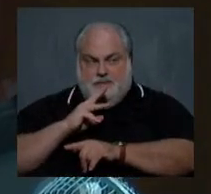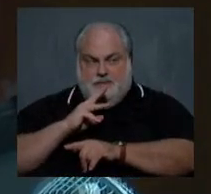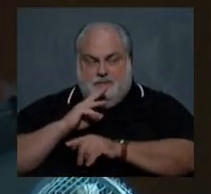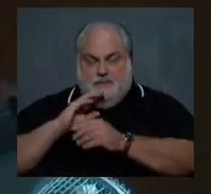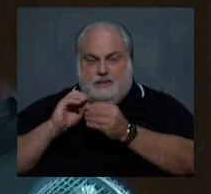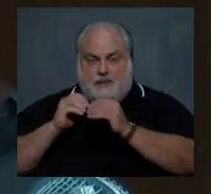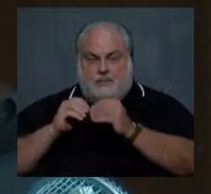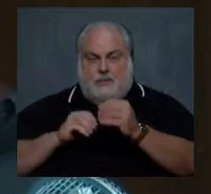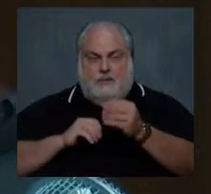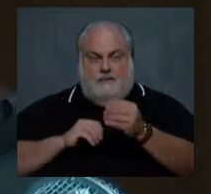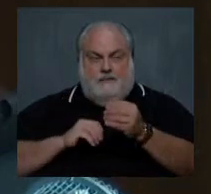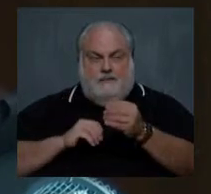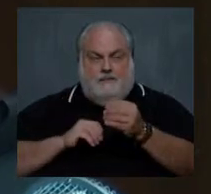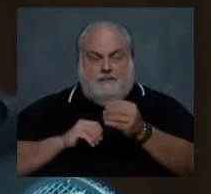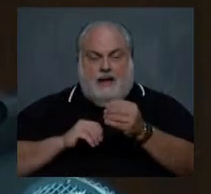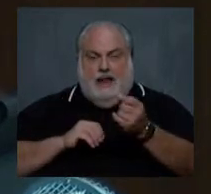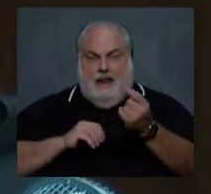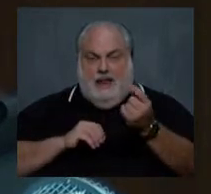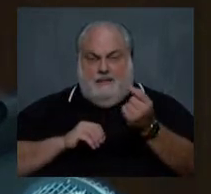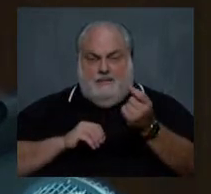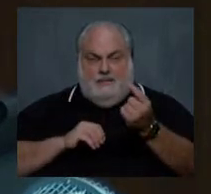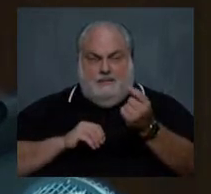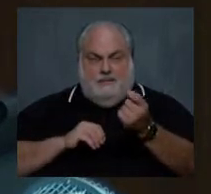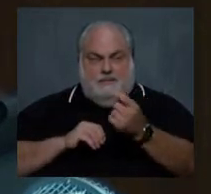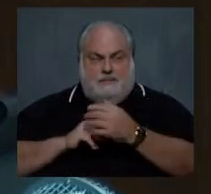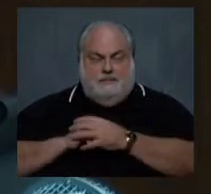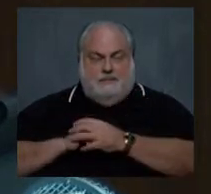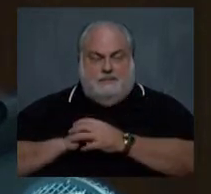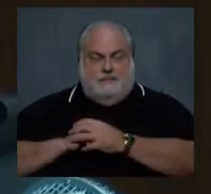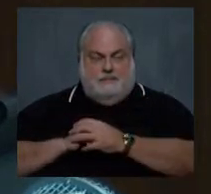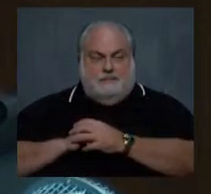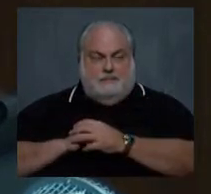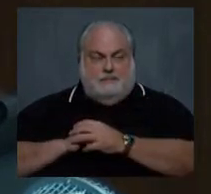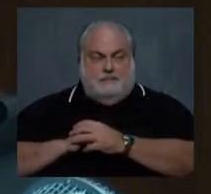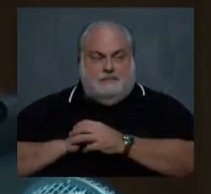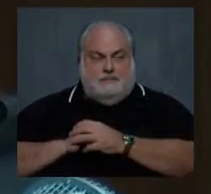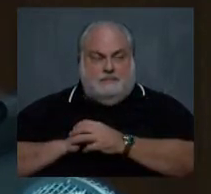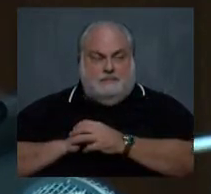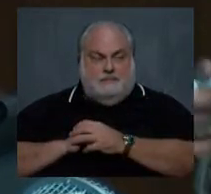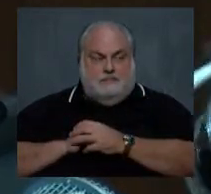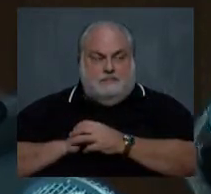Item number 11, I'm sorry. Item number 11.